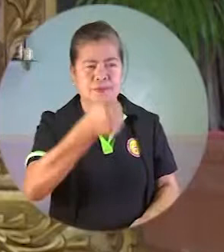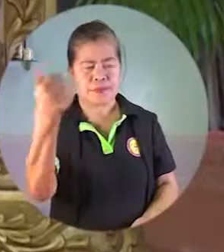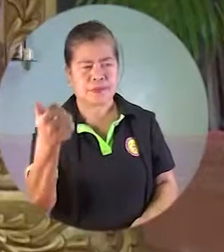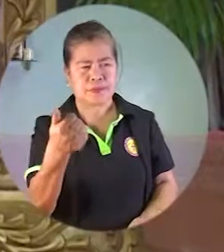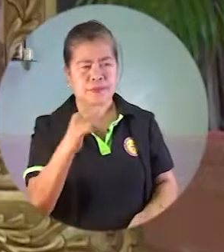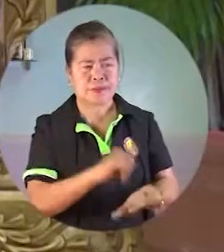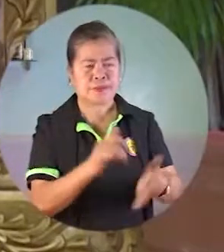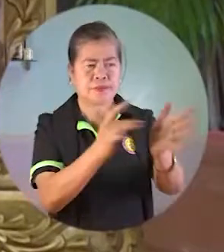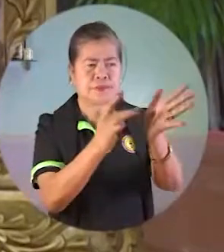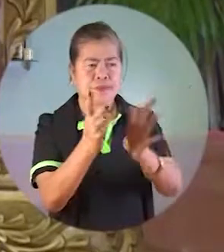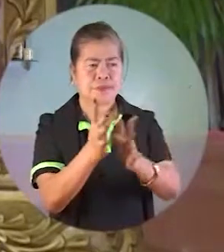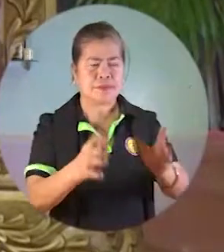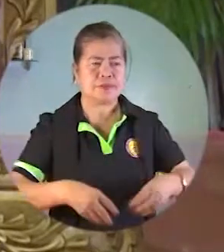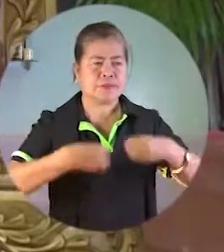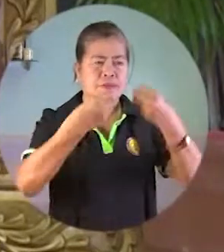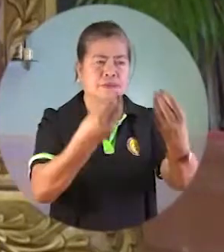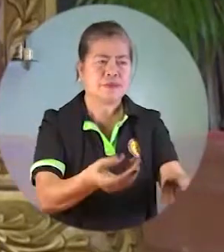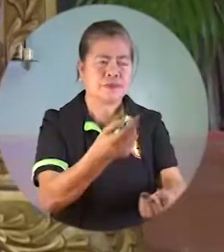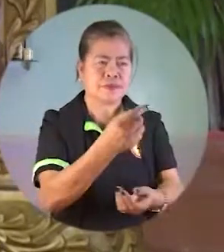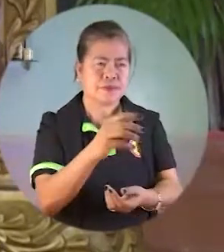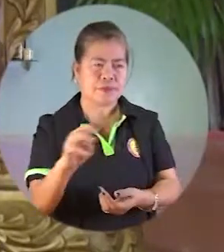And other than that, Jesus gave them